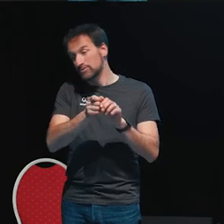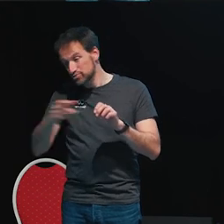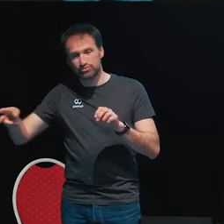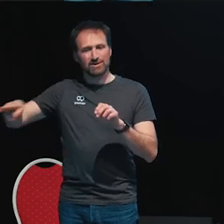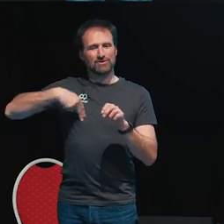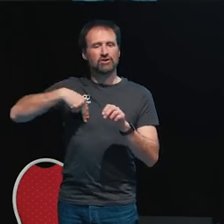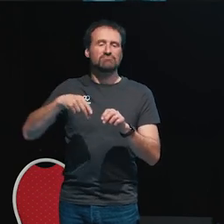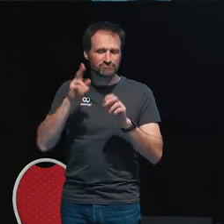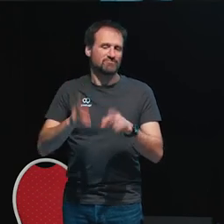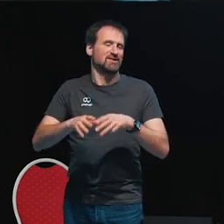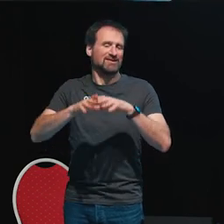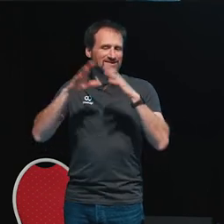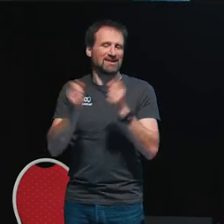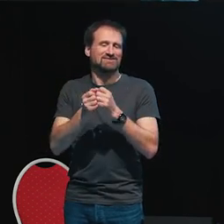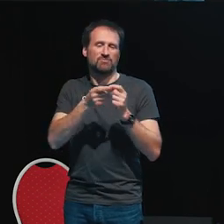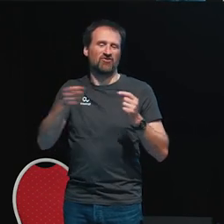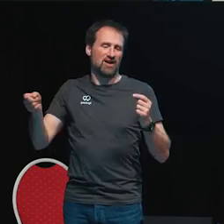actually knows that file exists.